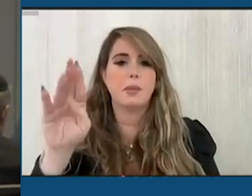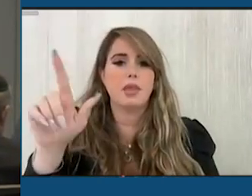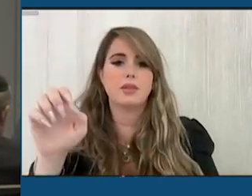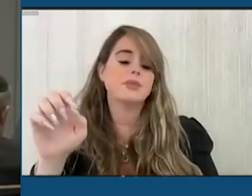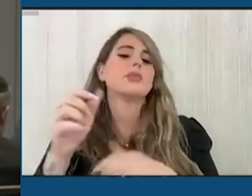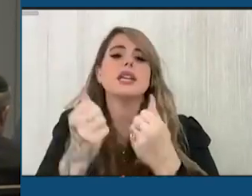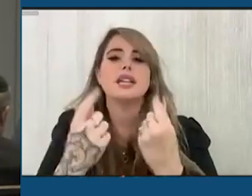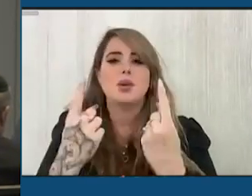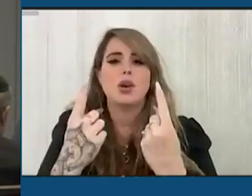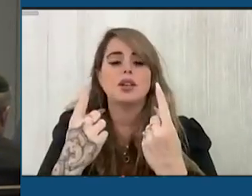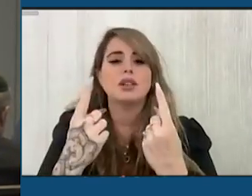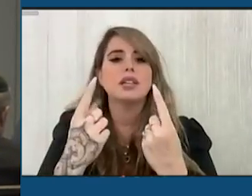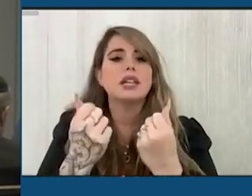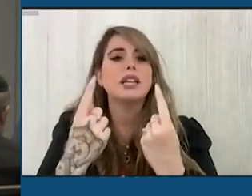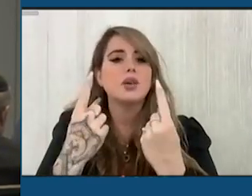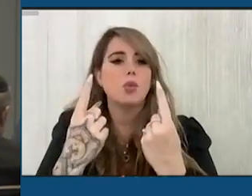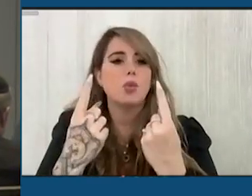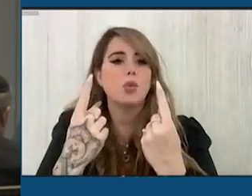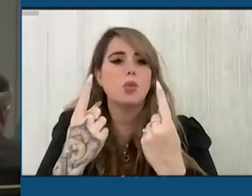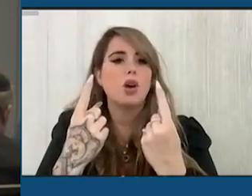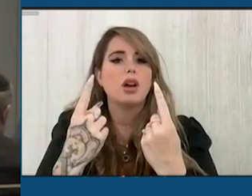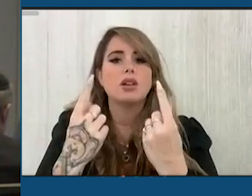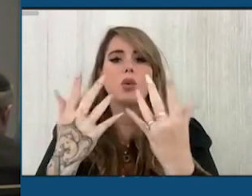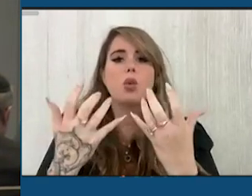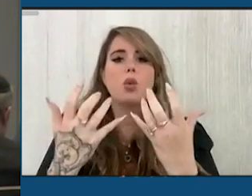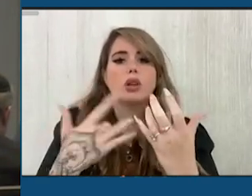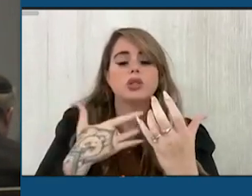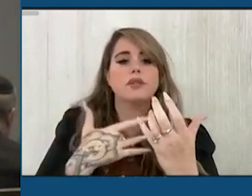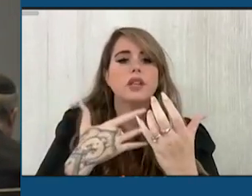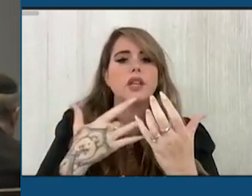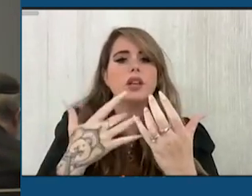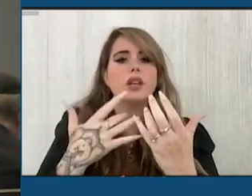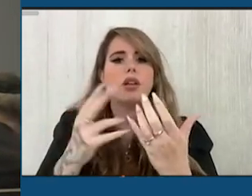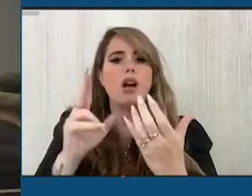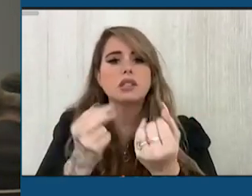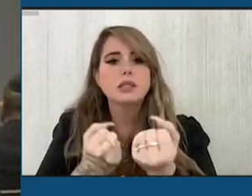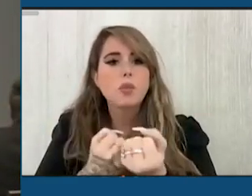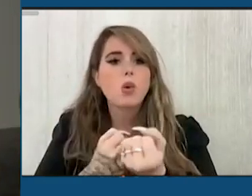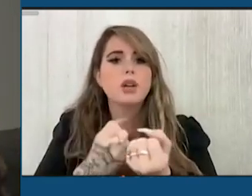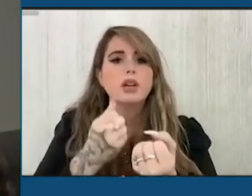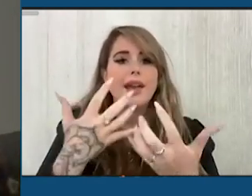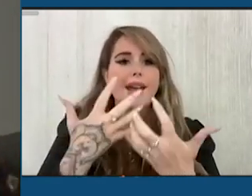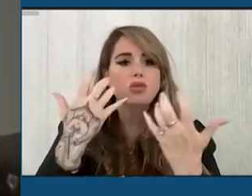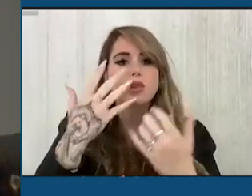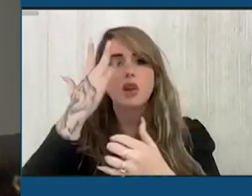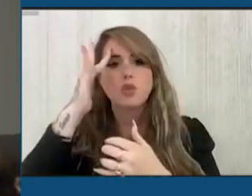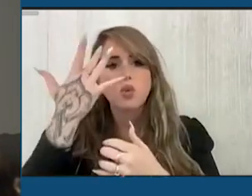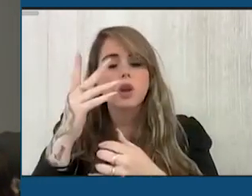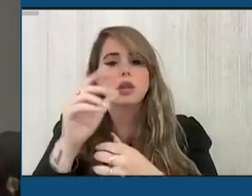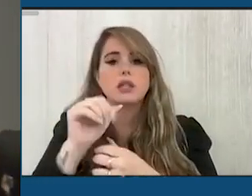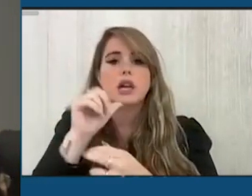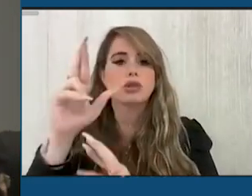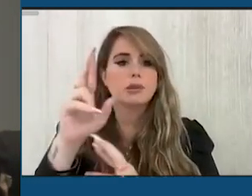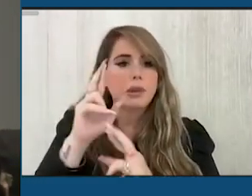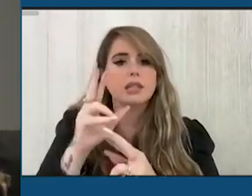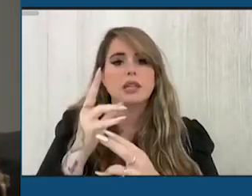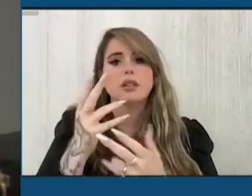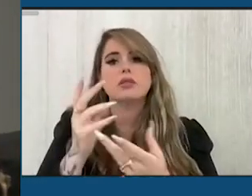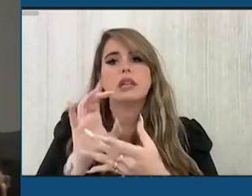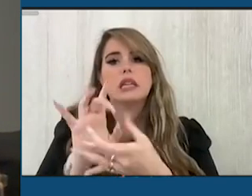How many of you want to feel unsupported, angry, annoyed, disrespected, disappointed? That should be disengaged, not engaged. That's a typo. Worried